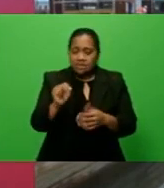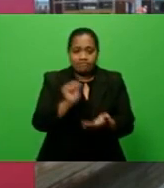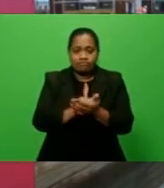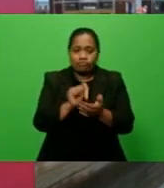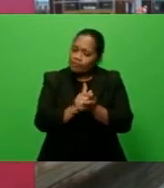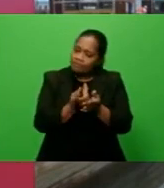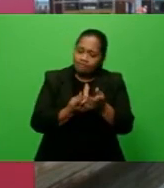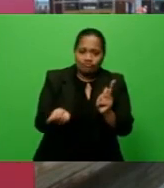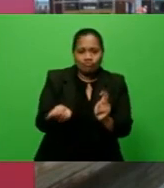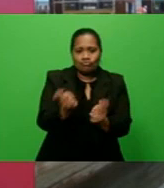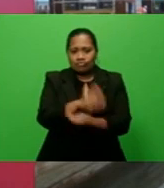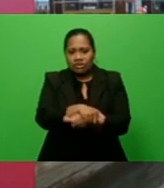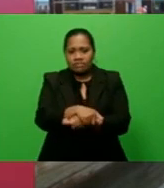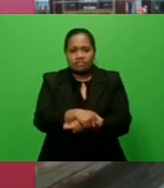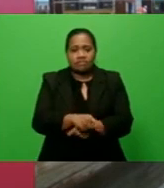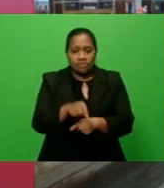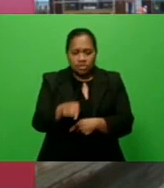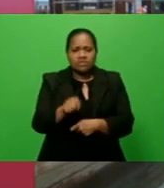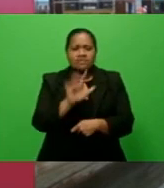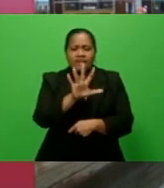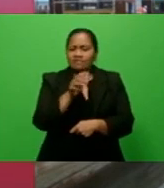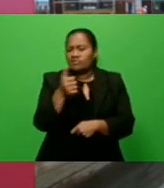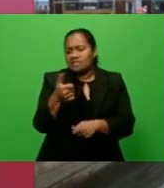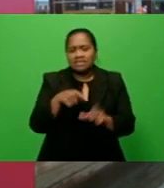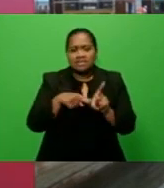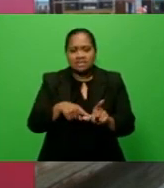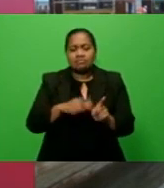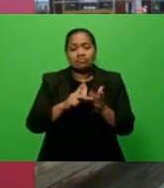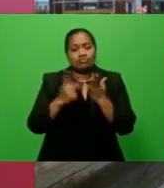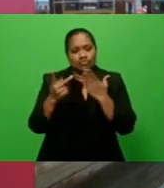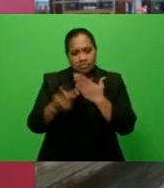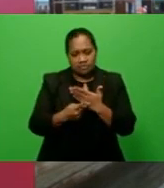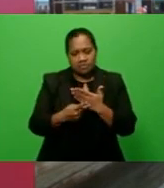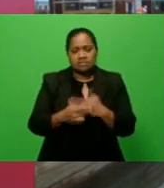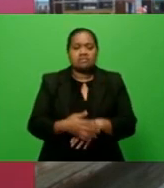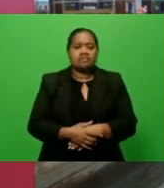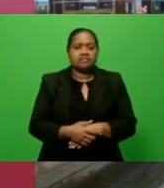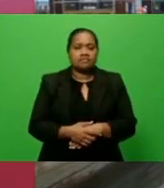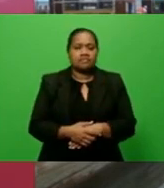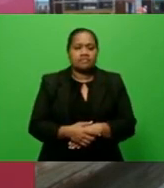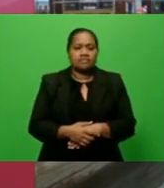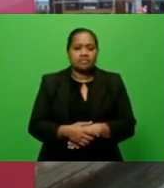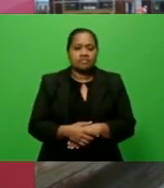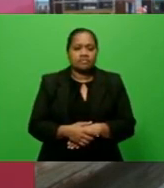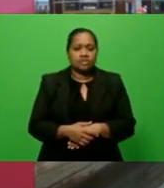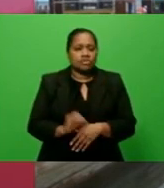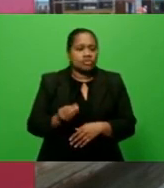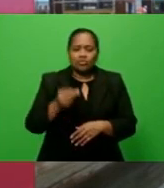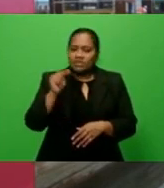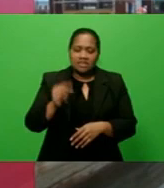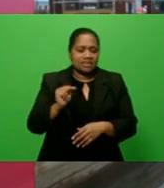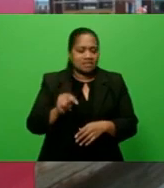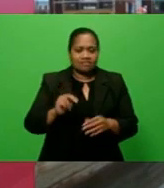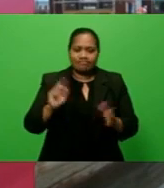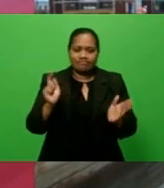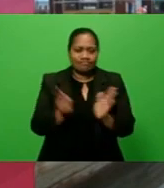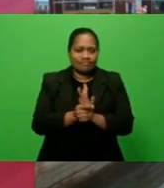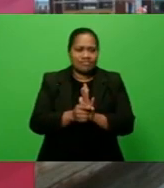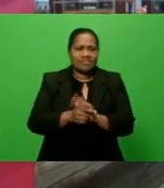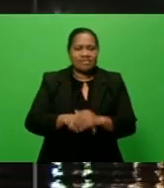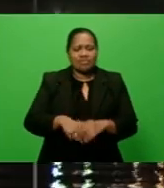a 5 to 6 year project to replace many bridges, and we need to do that fairly quickly and very